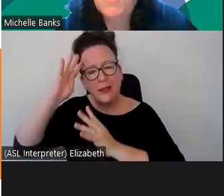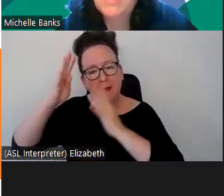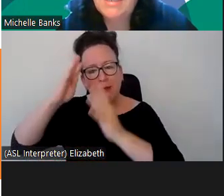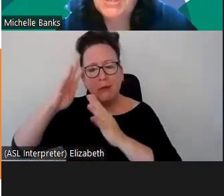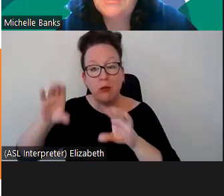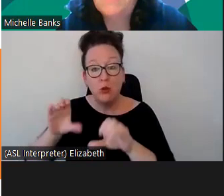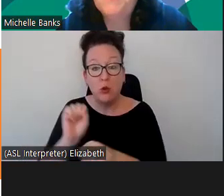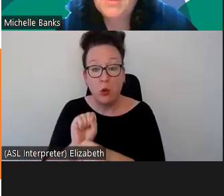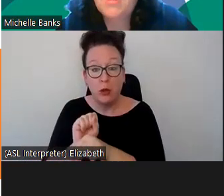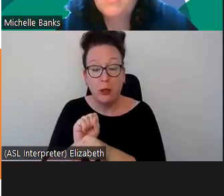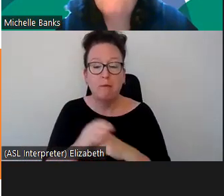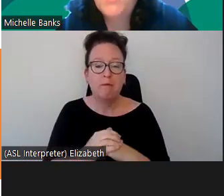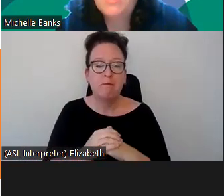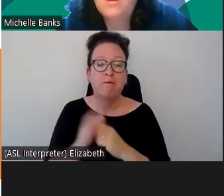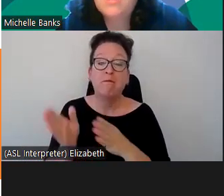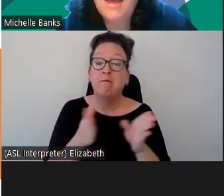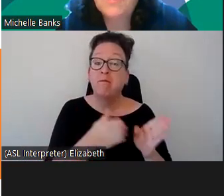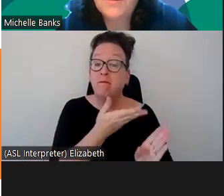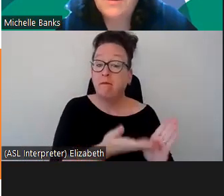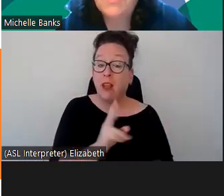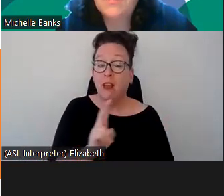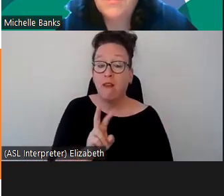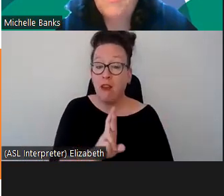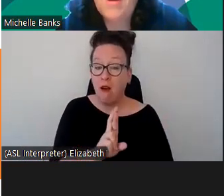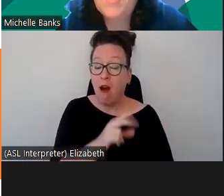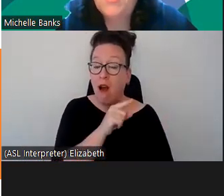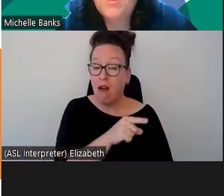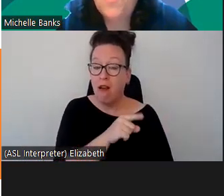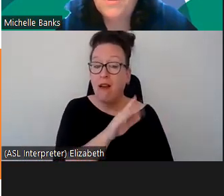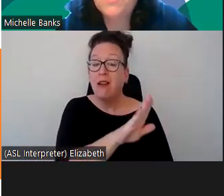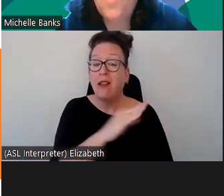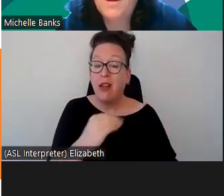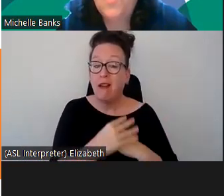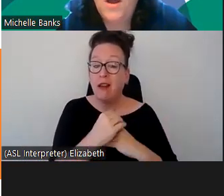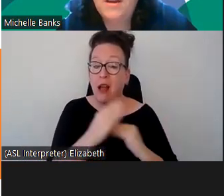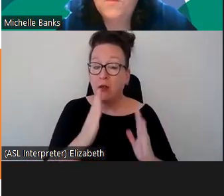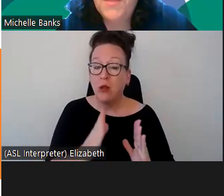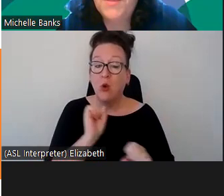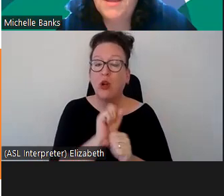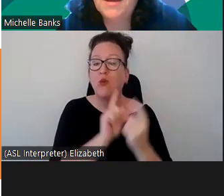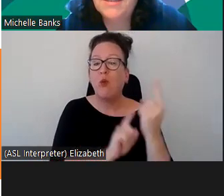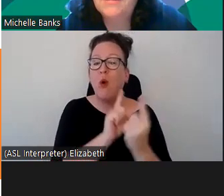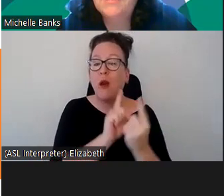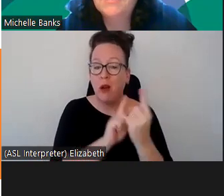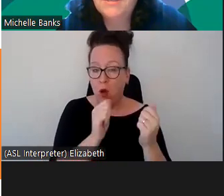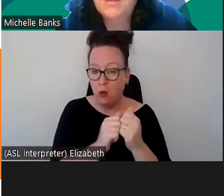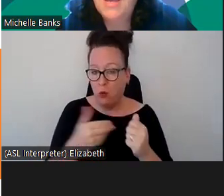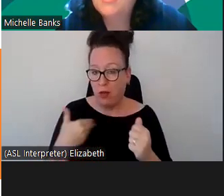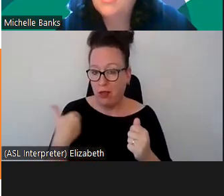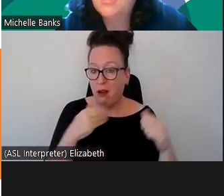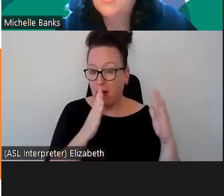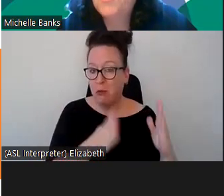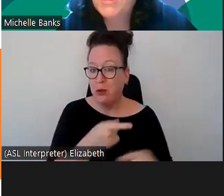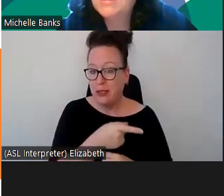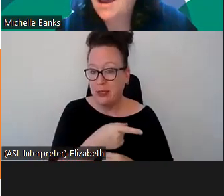vocational rehabilitation, the VR counselor primarily works one-on-one with a young adult